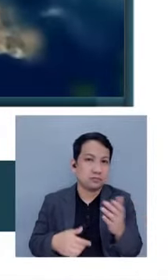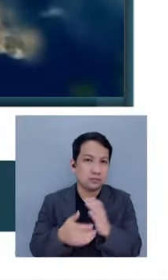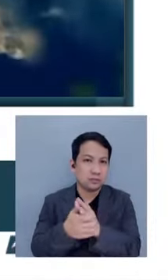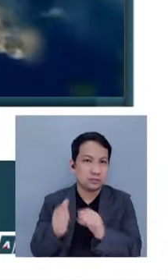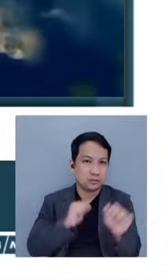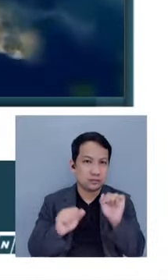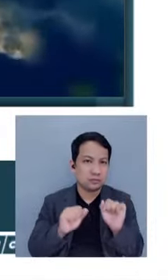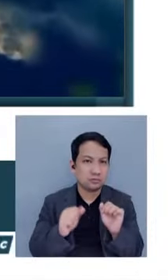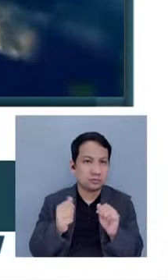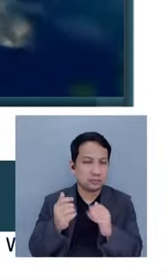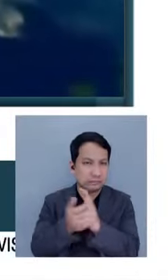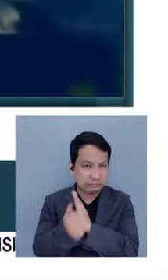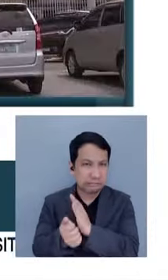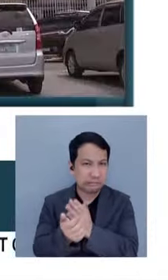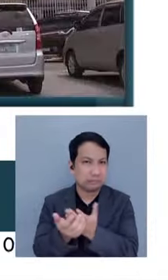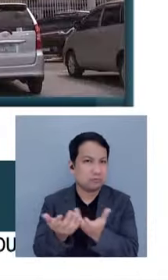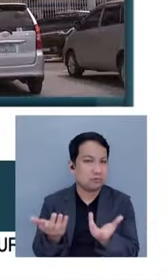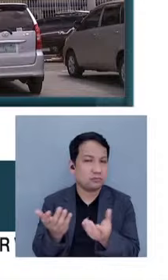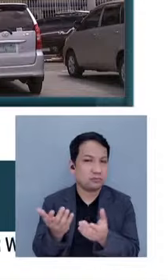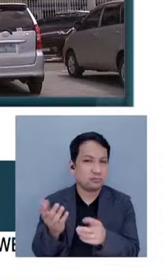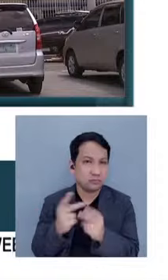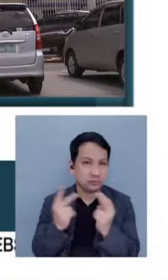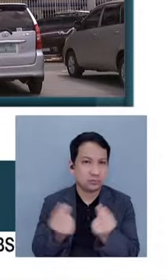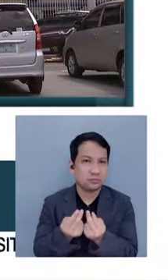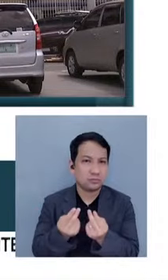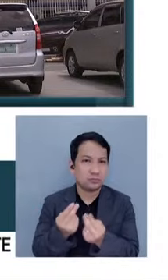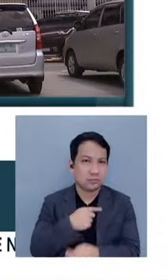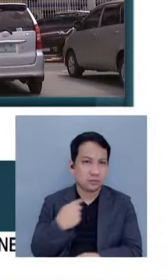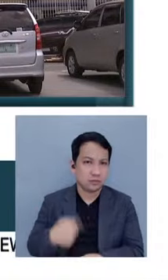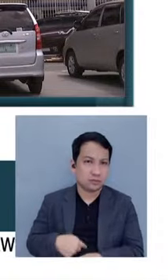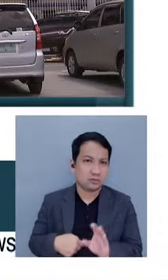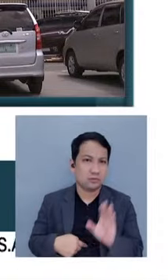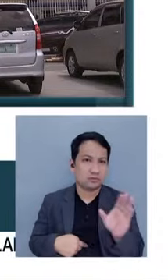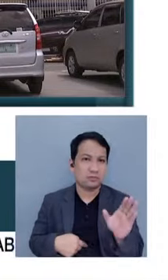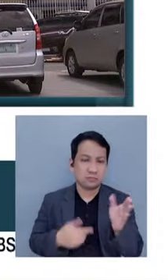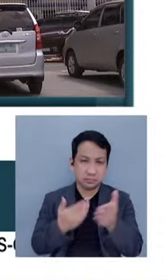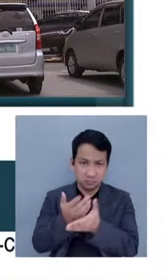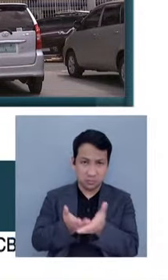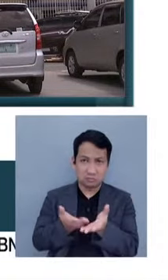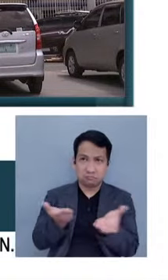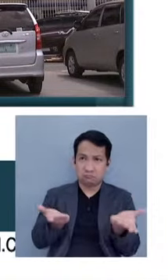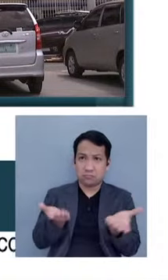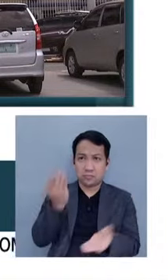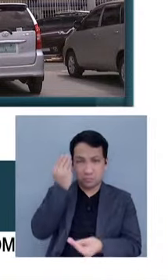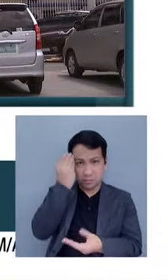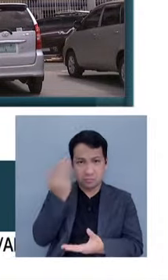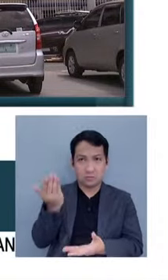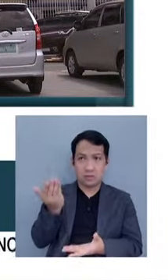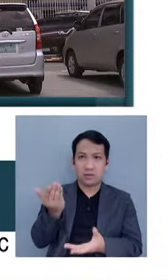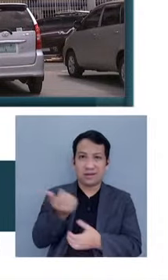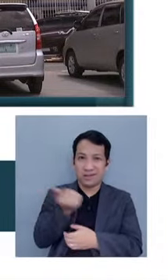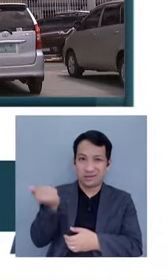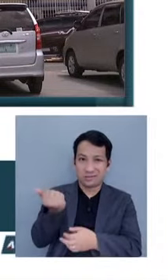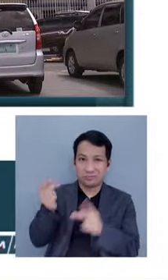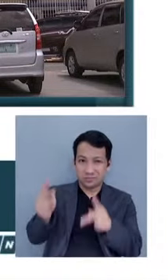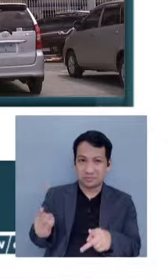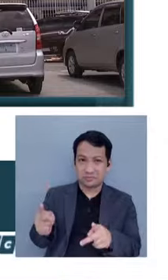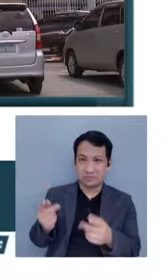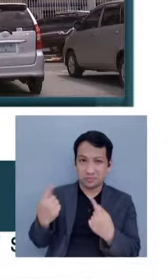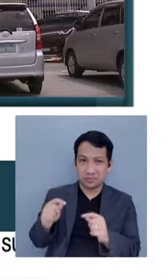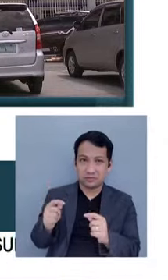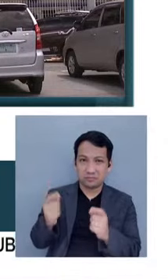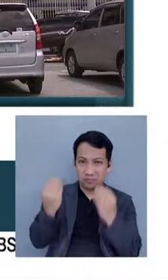sentimental to the position of the Chinese, or maybe some other players who are trying to put